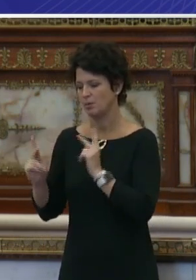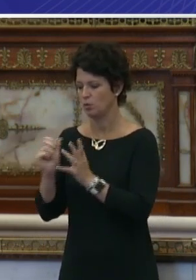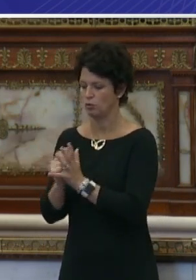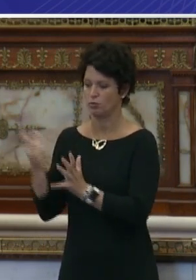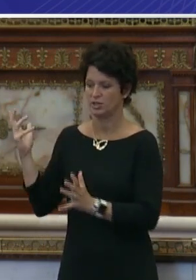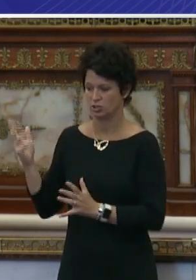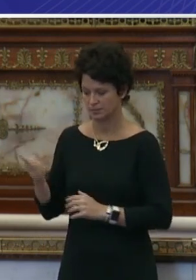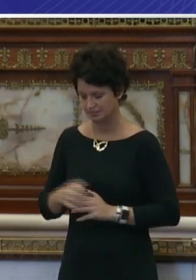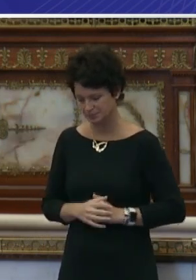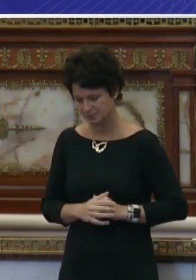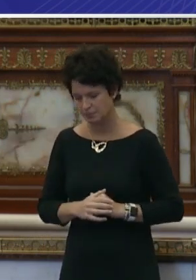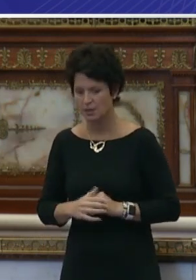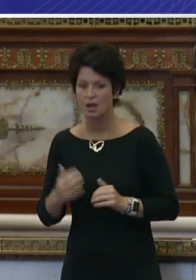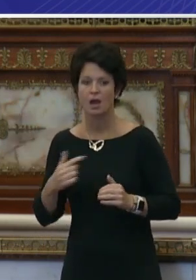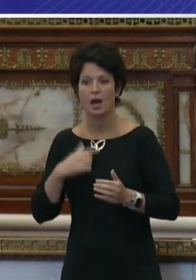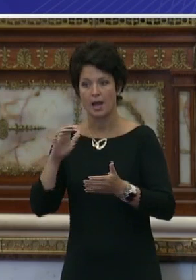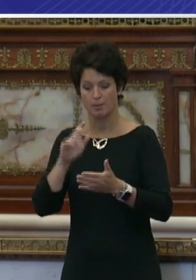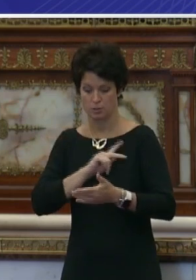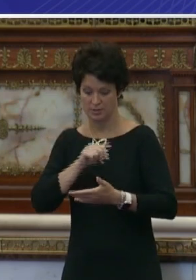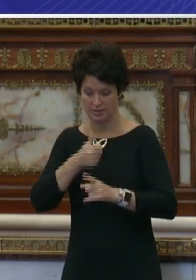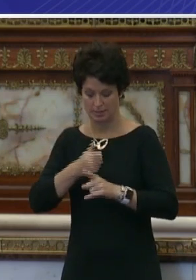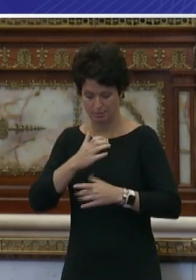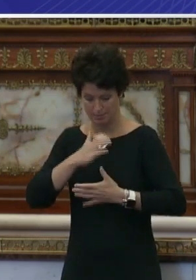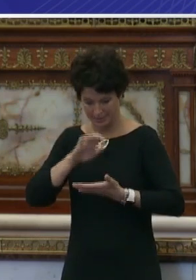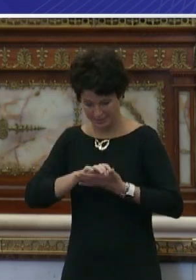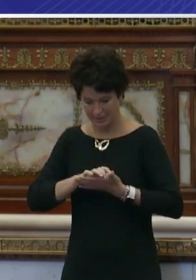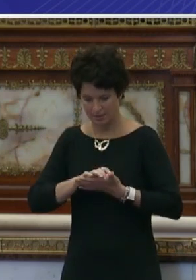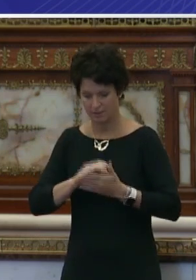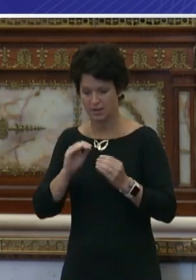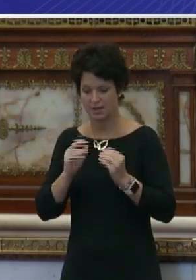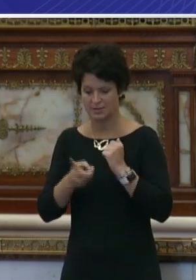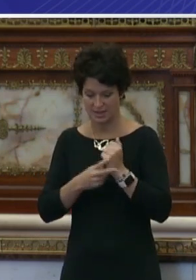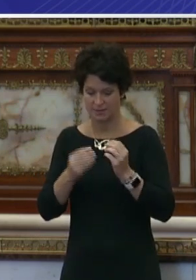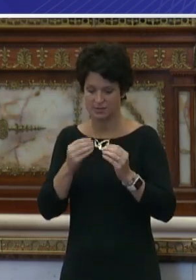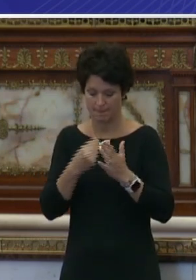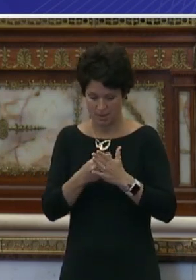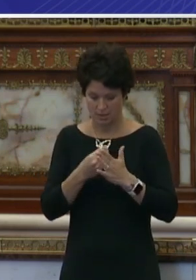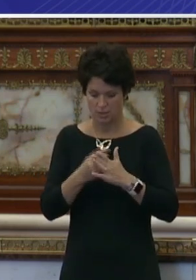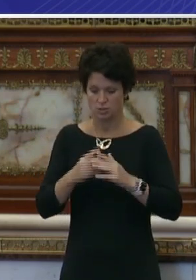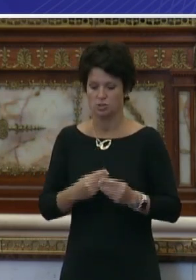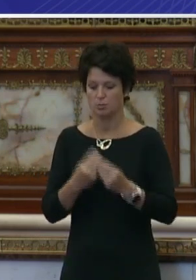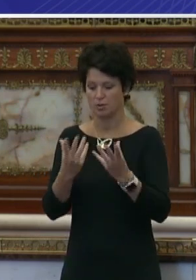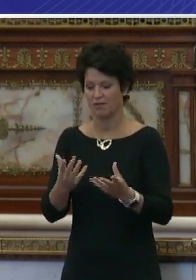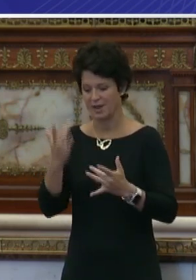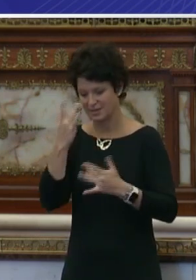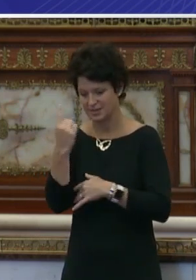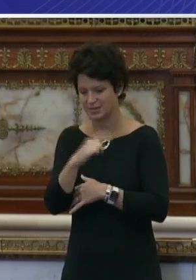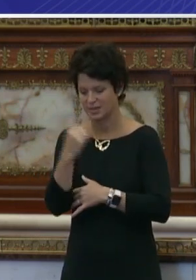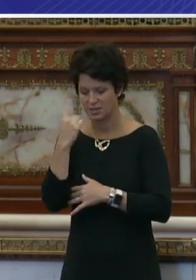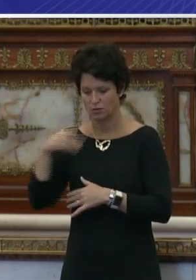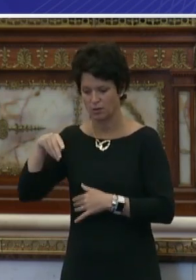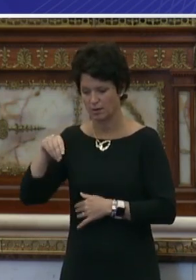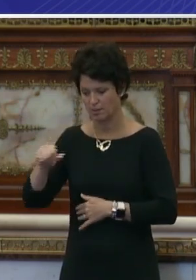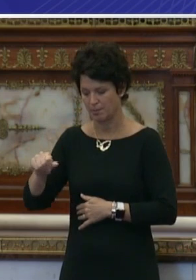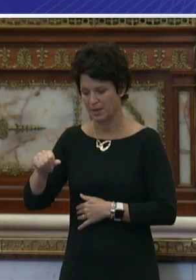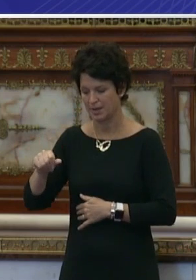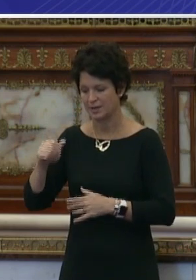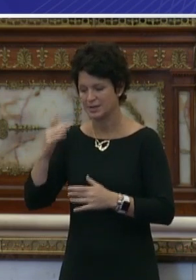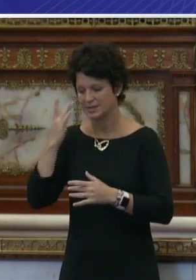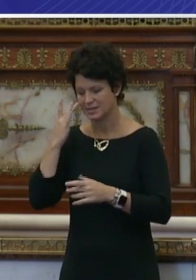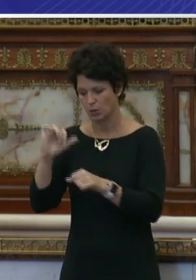billionaires. I believe personally that it is more cost effective to provide paid sick days for a